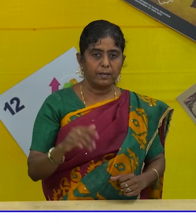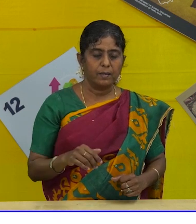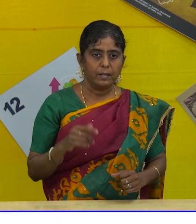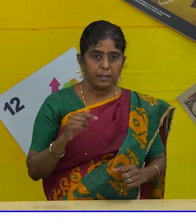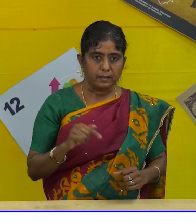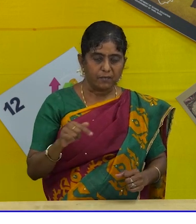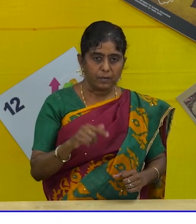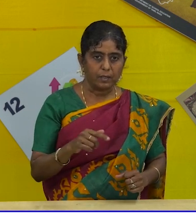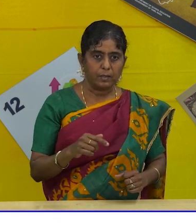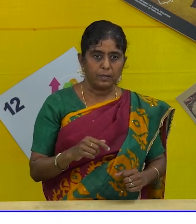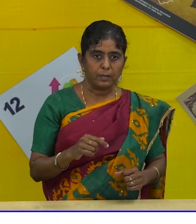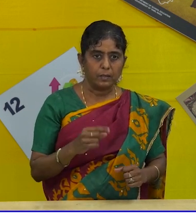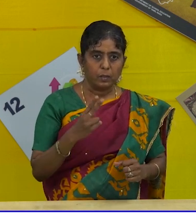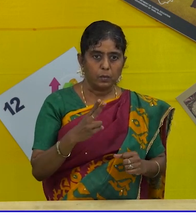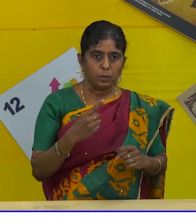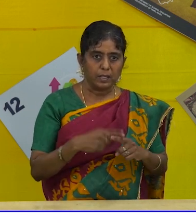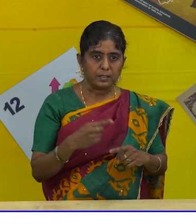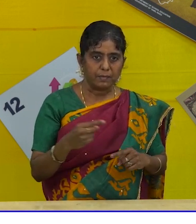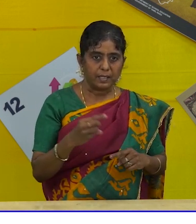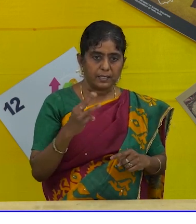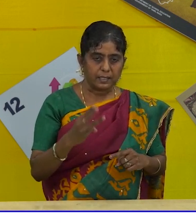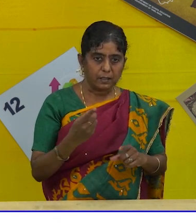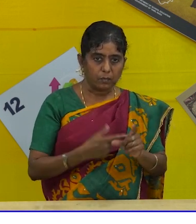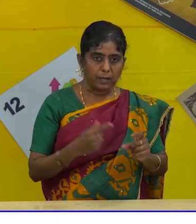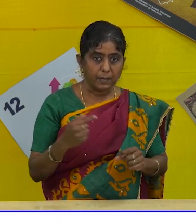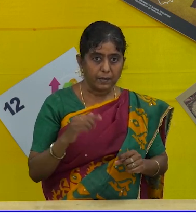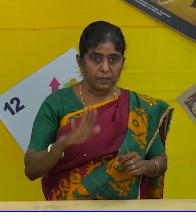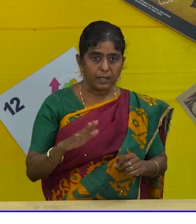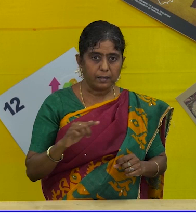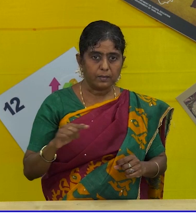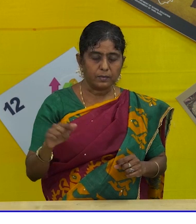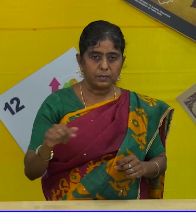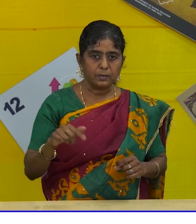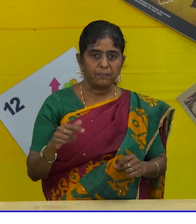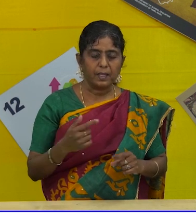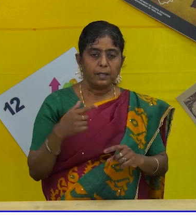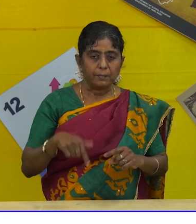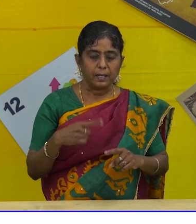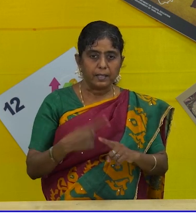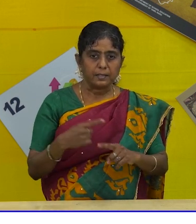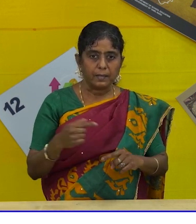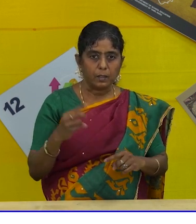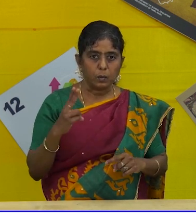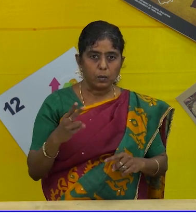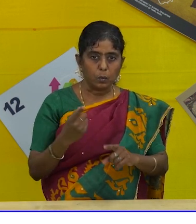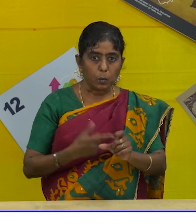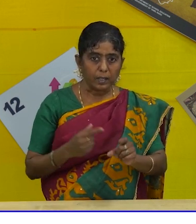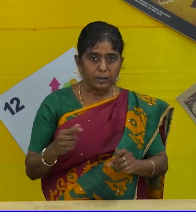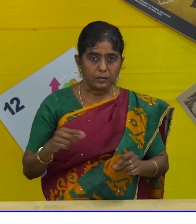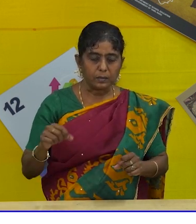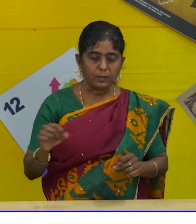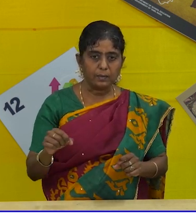only, therefore it is 2x plus 3y minus 5 equal to 0. Then x minus 2y equal to